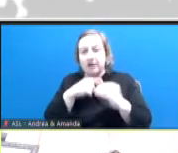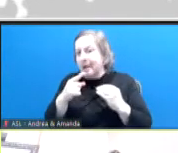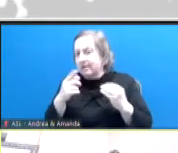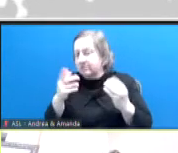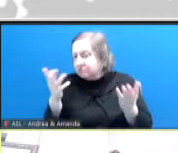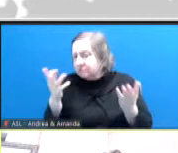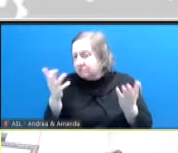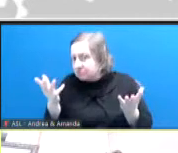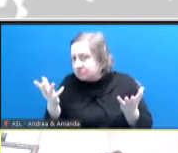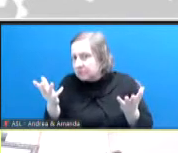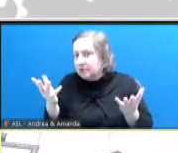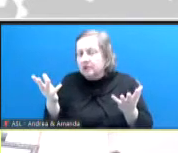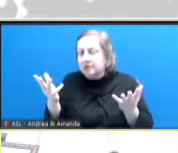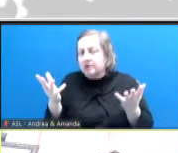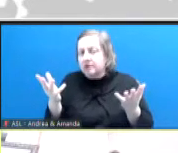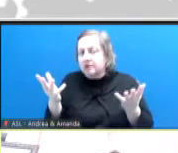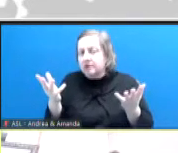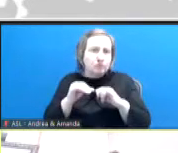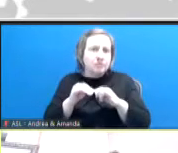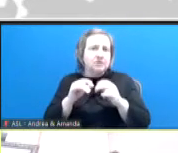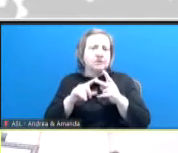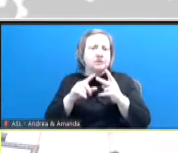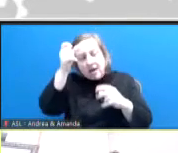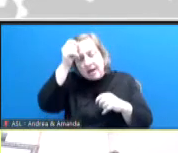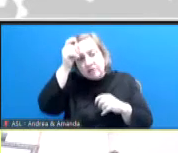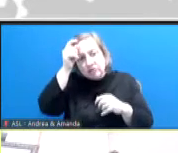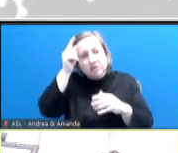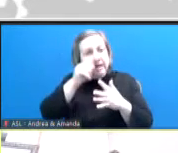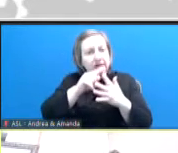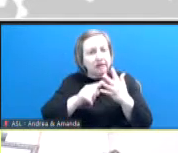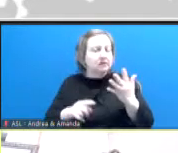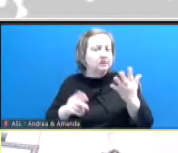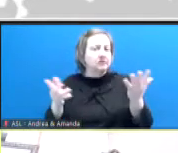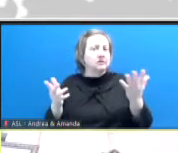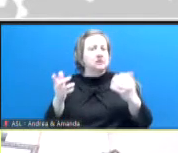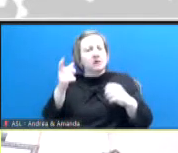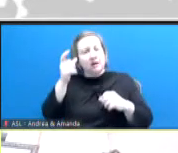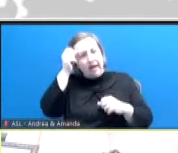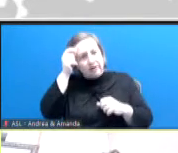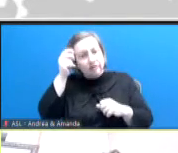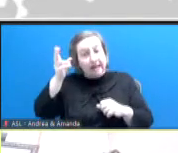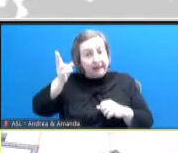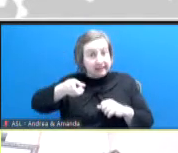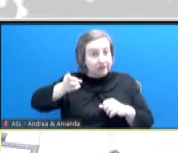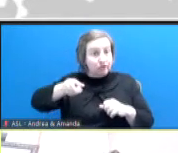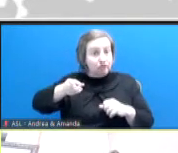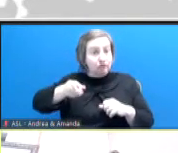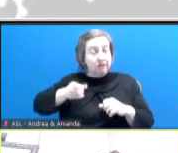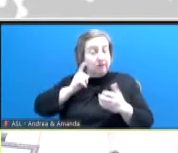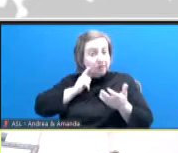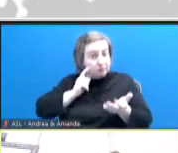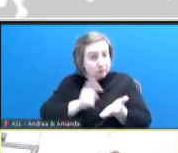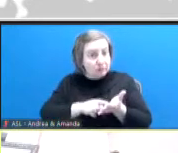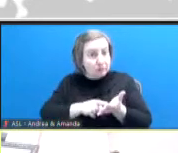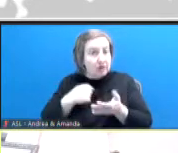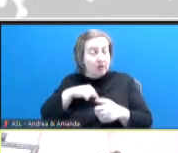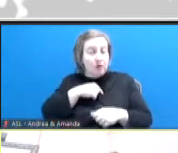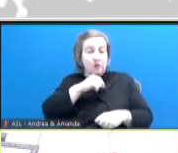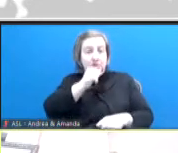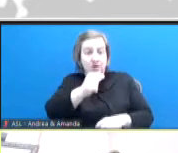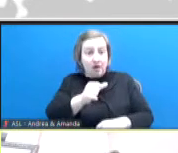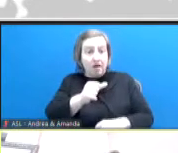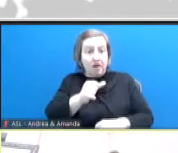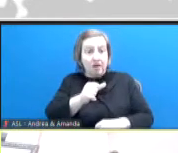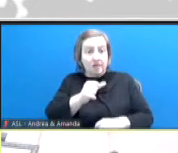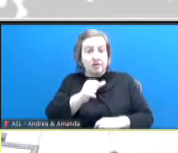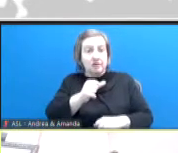measurement and understanding the history and recognizing that we're not moving